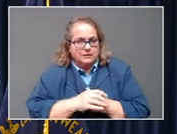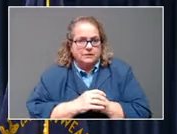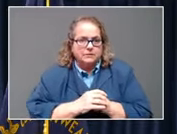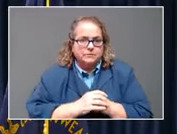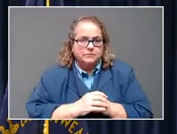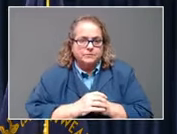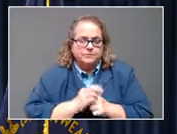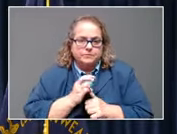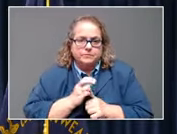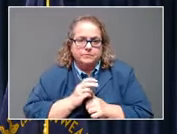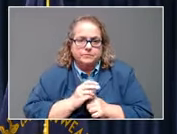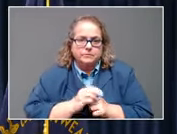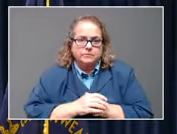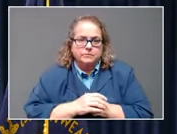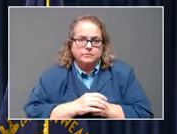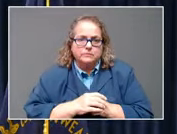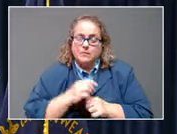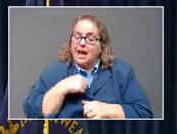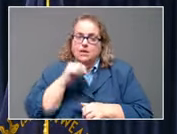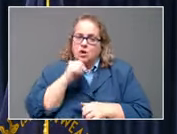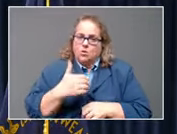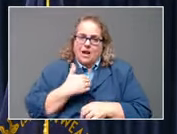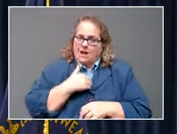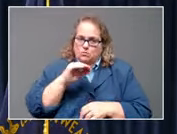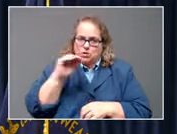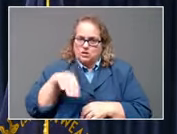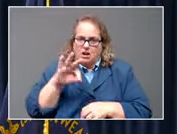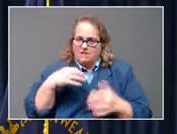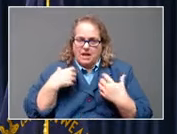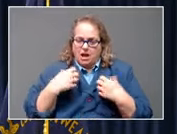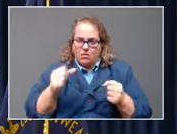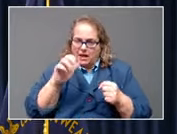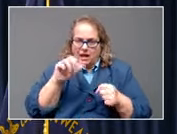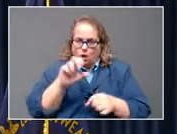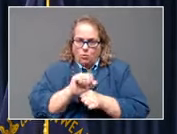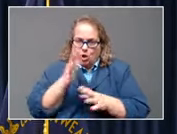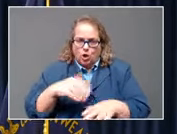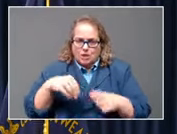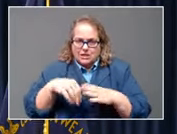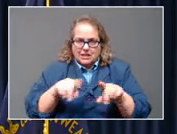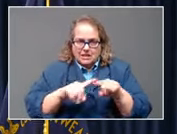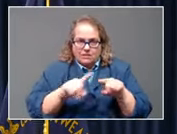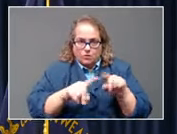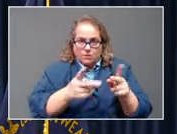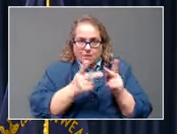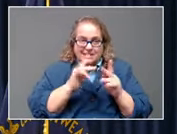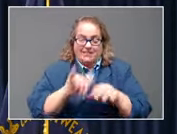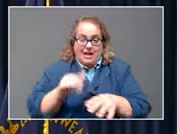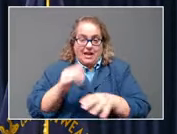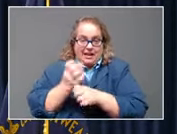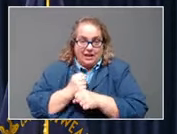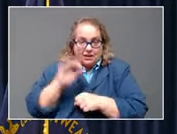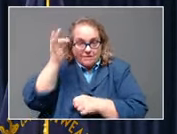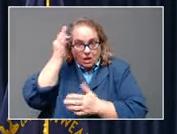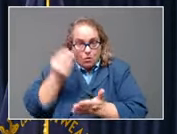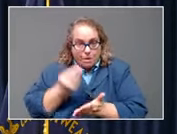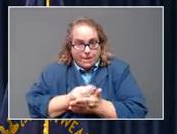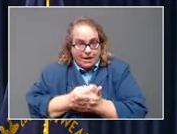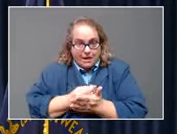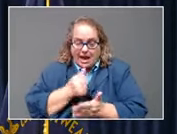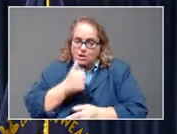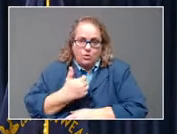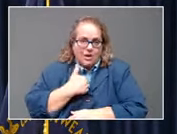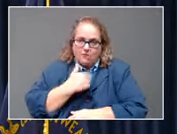Percentage of healthcare workers in the types of facilities that receive federal money. What percentage of them have